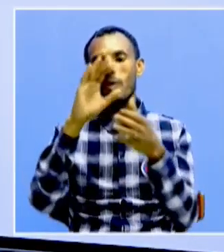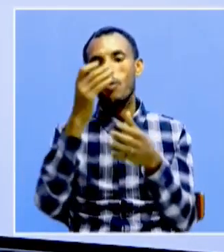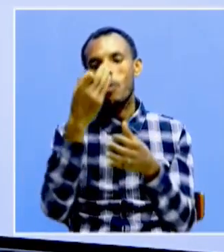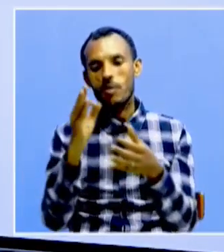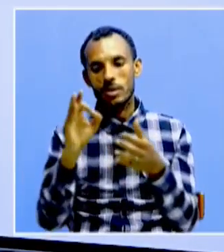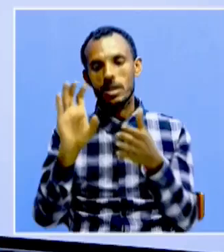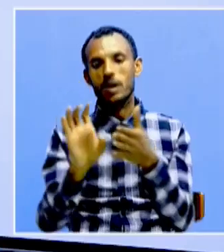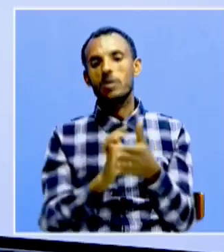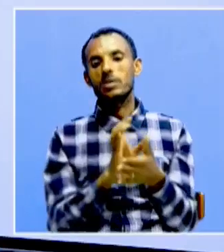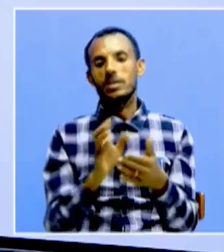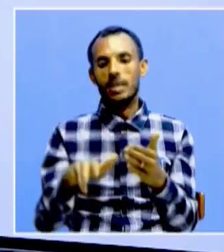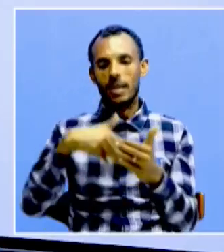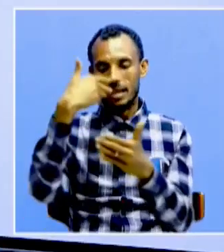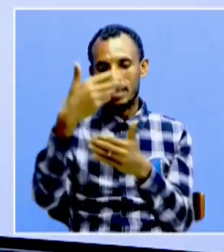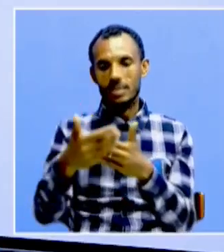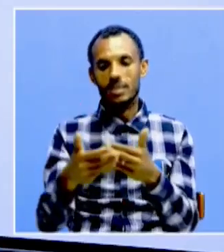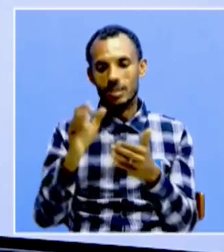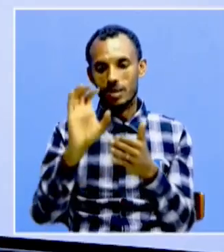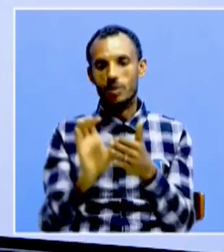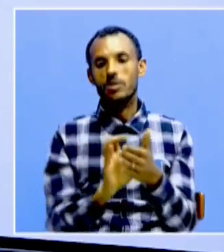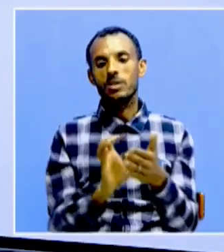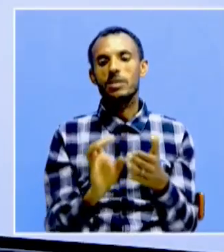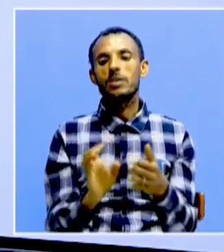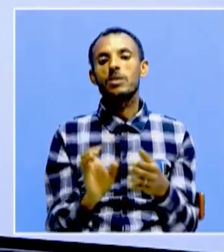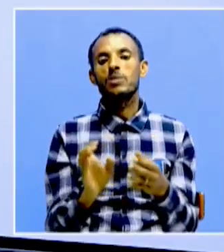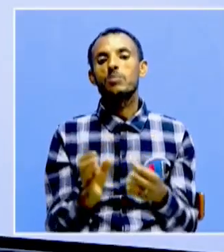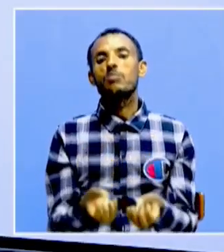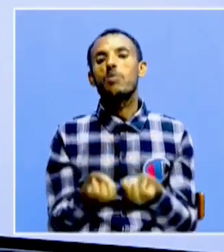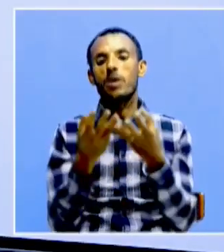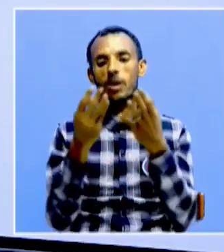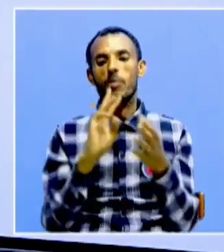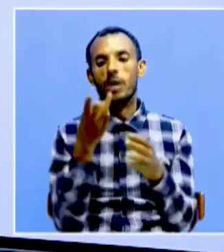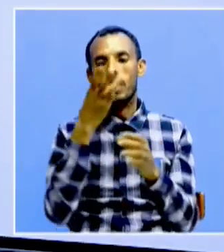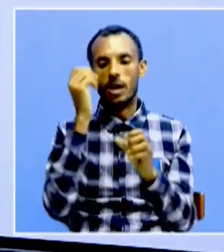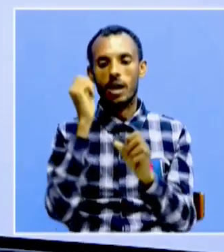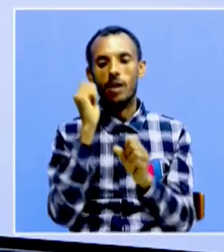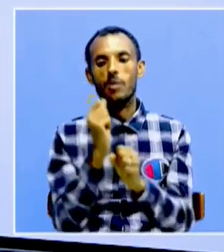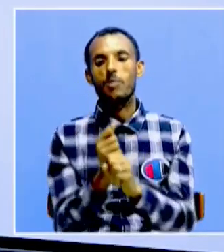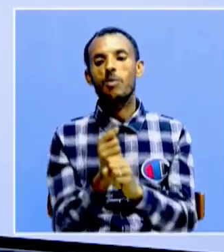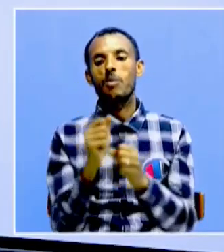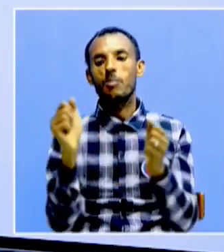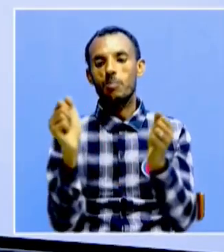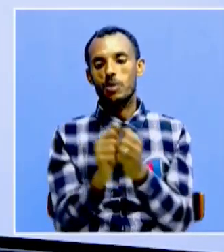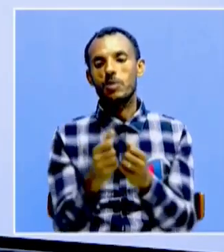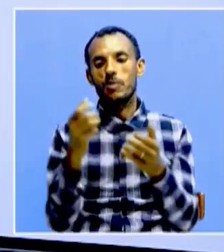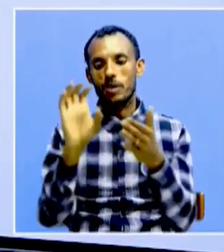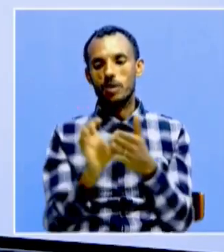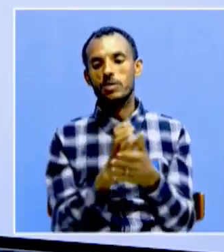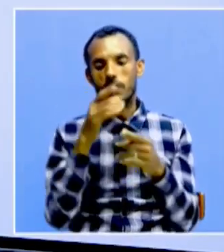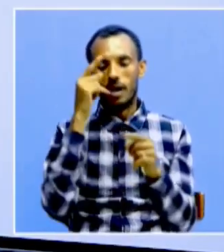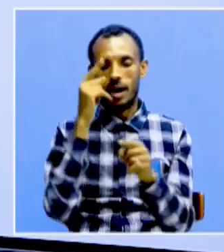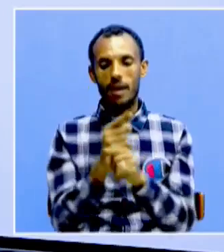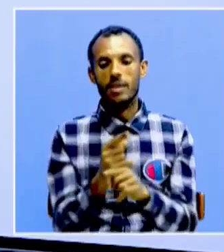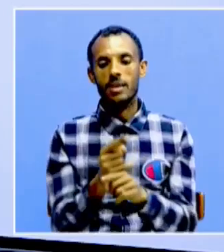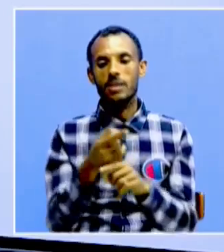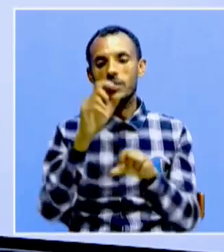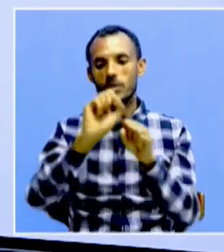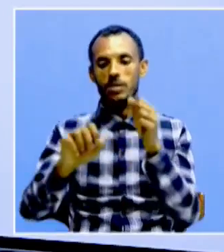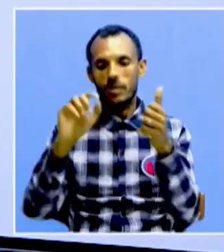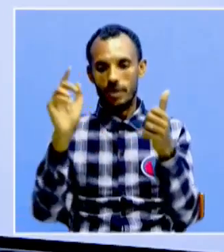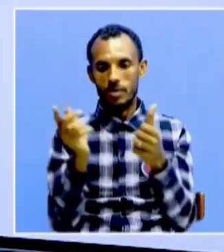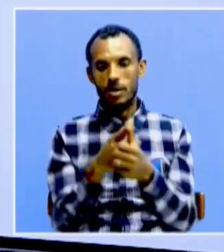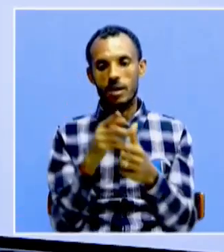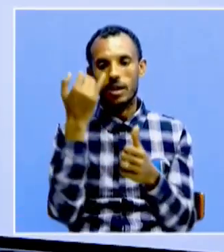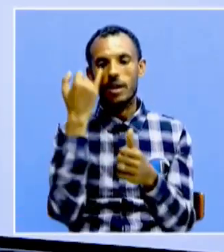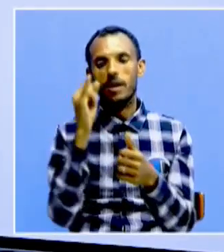right? On the next one, after we practice more, we can do both of the clauses, right? Okay, so for the first one, if